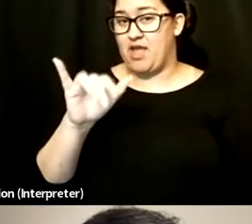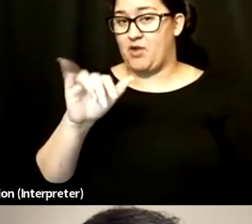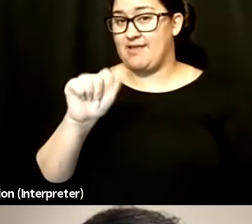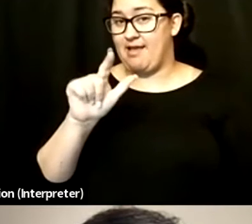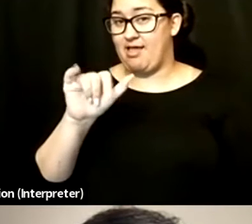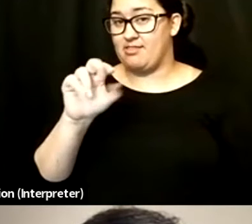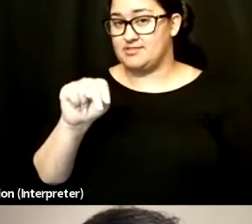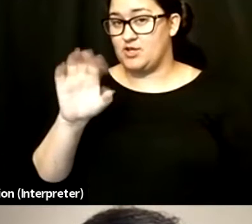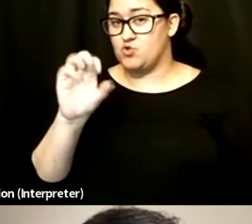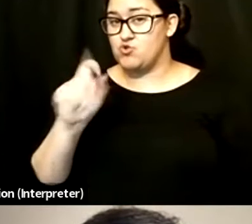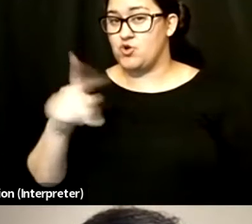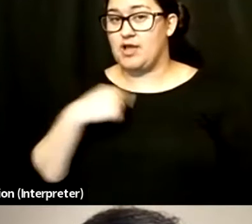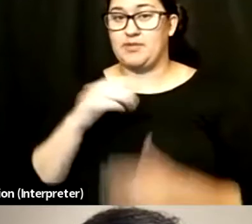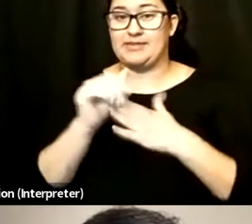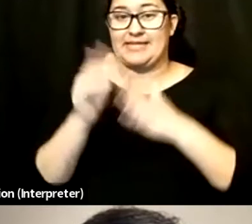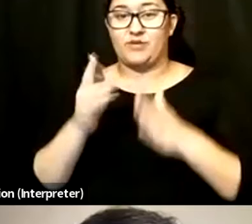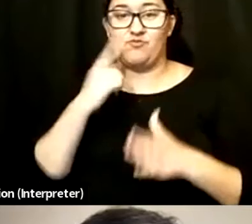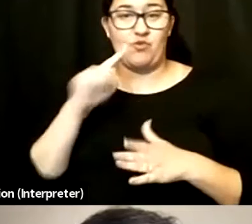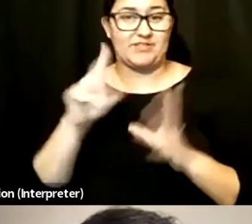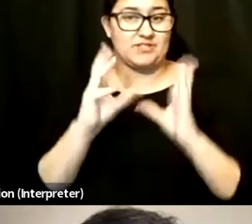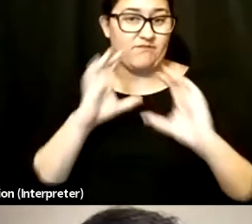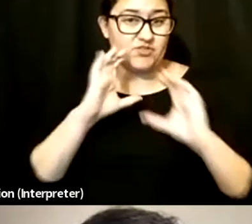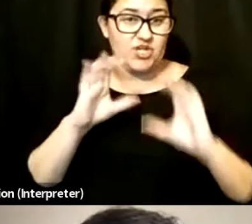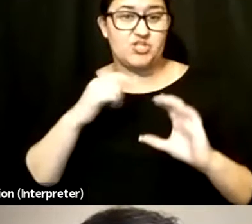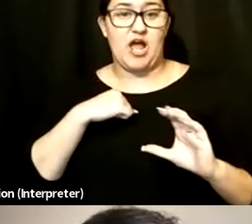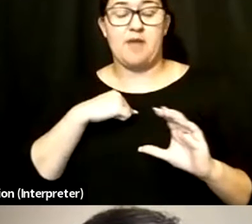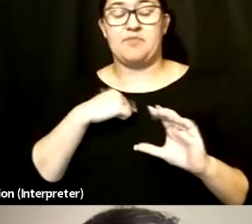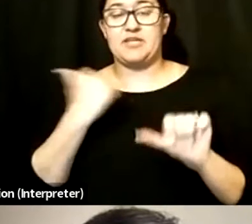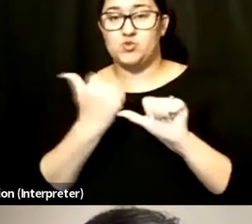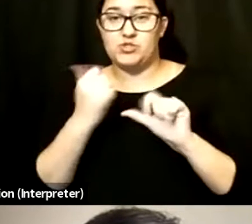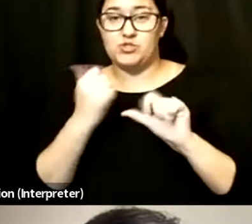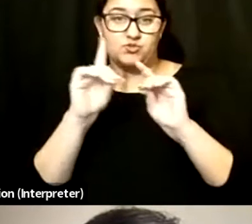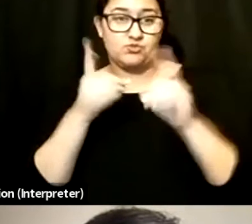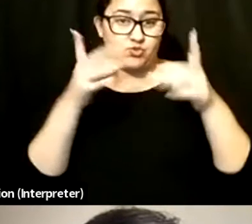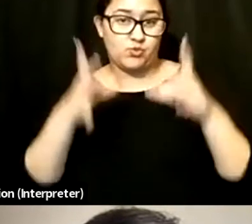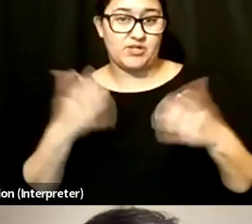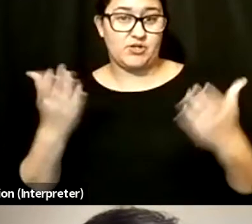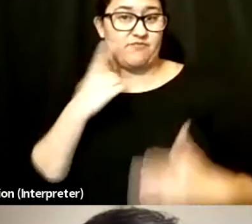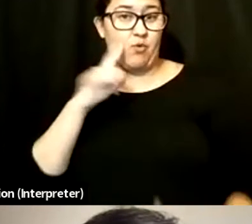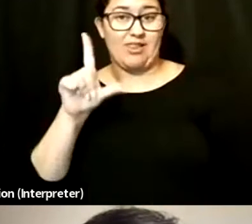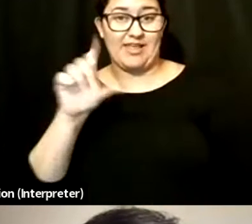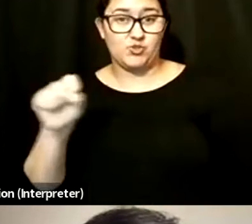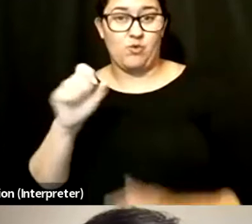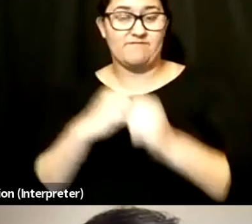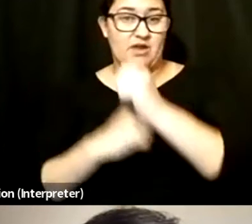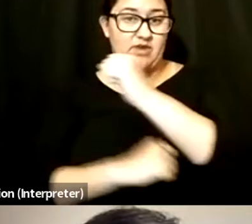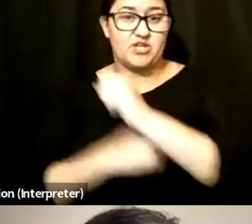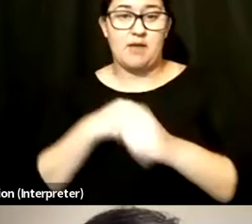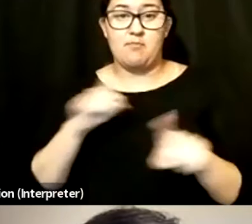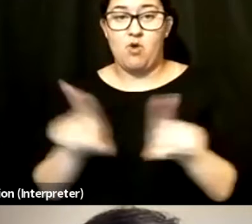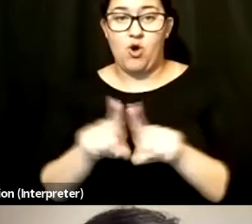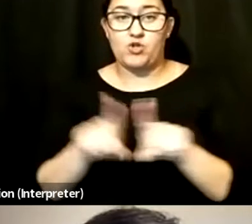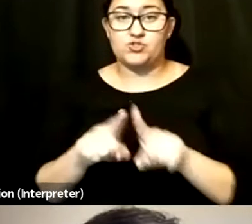today's webinar and conversation. I'm the Associate Director of Communications here at Lakeshore Foundation. I'm also a 2-time